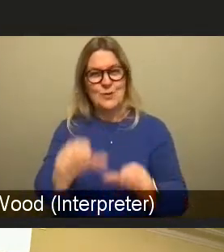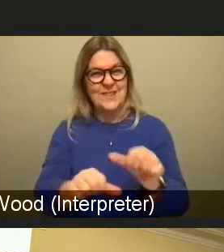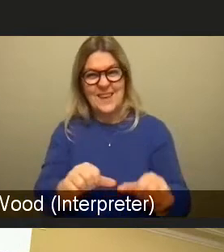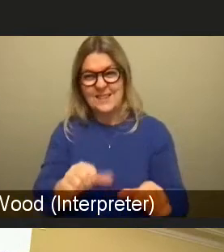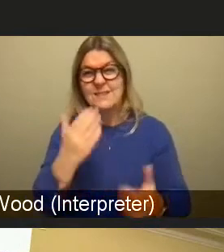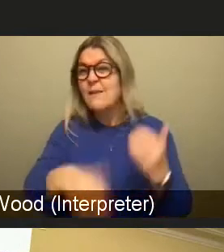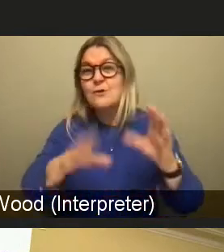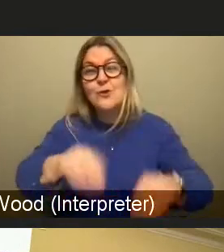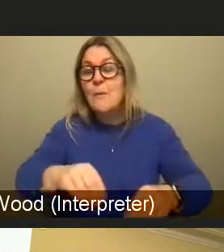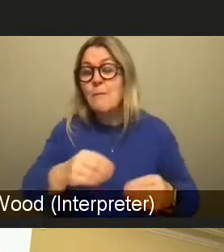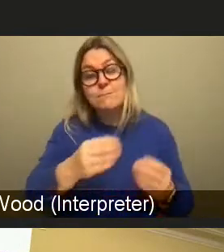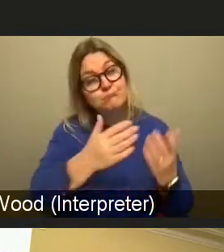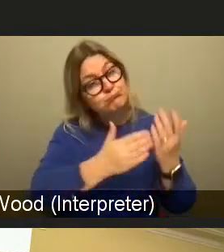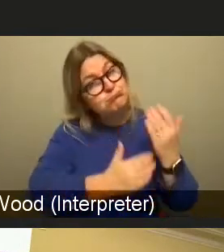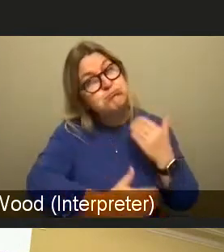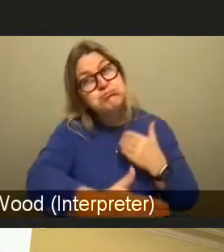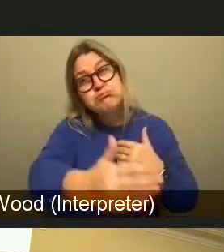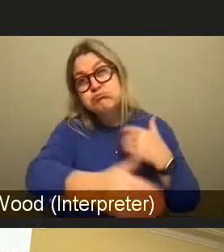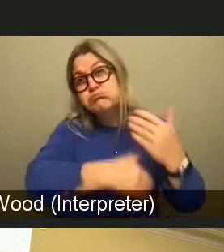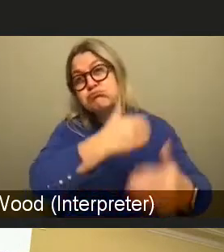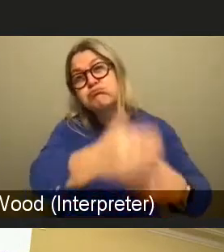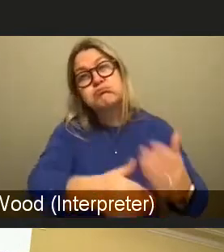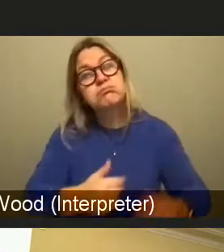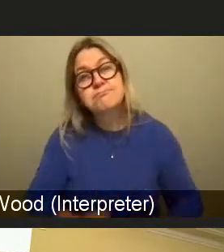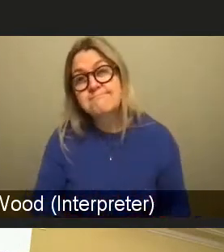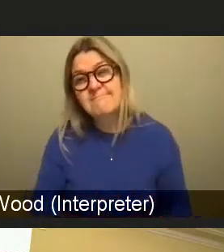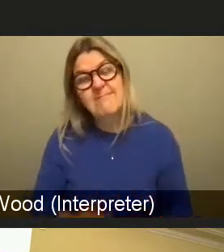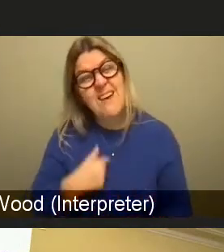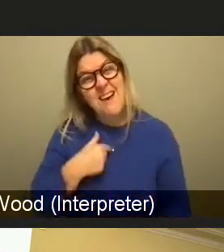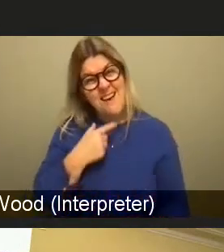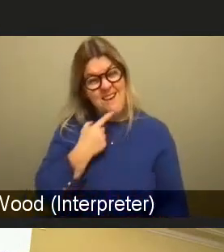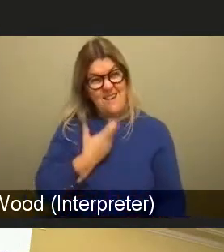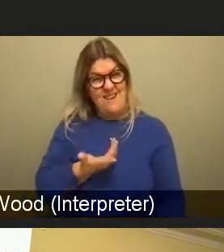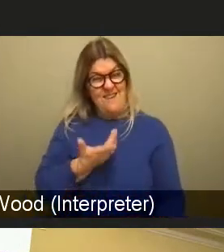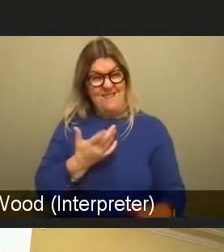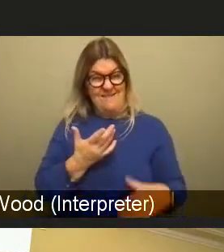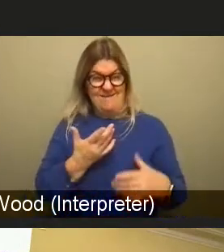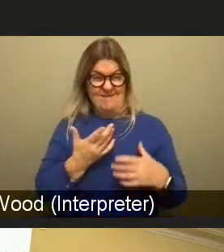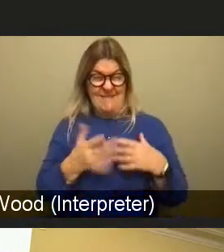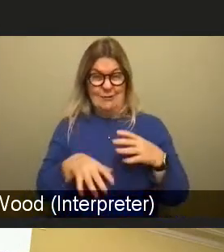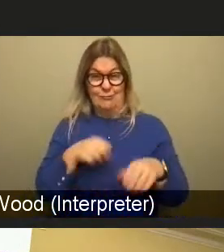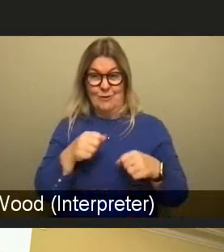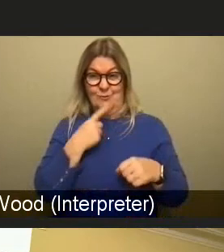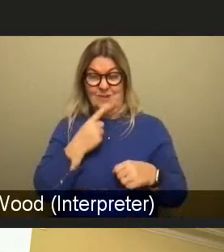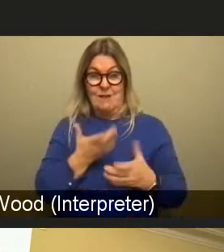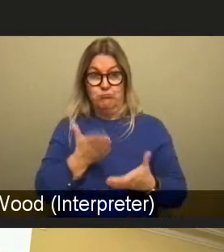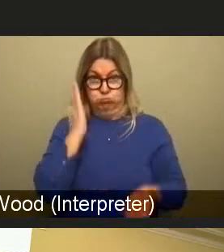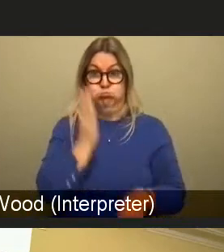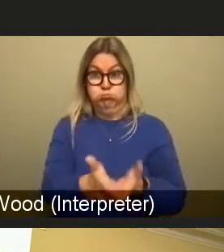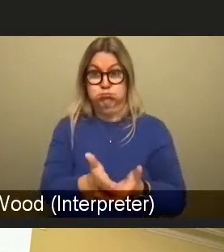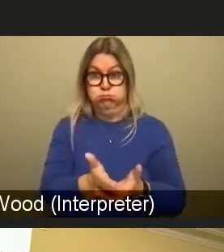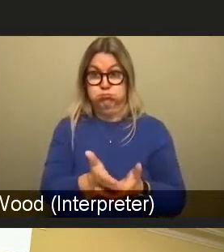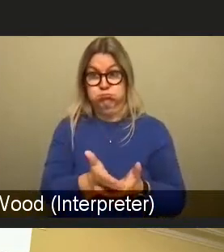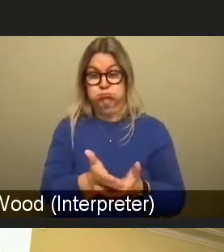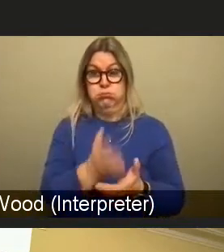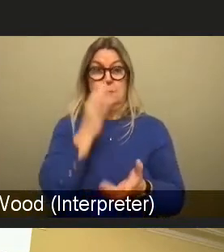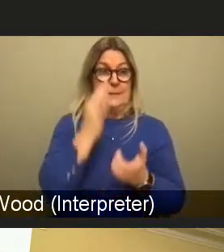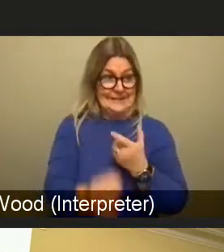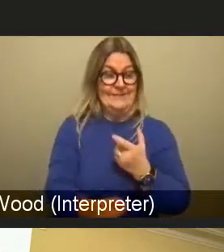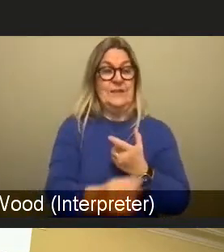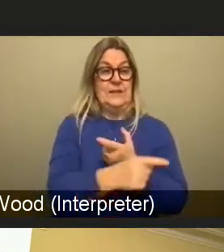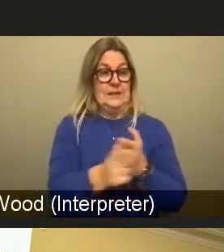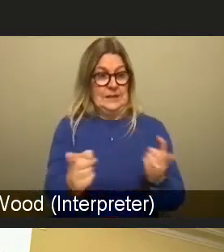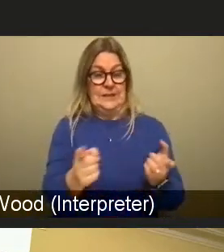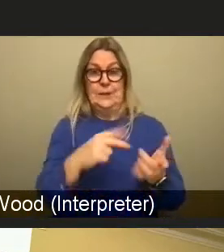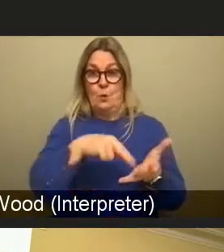And personally, I would struggle to define what that would look like, just from my perception that we're